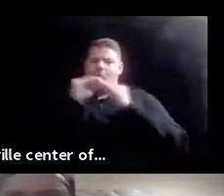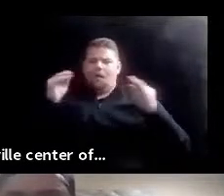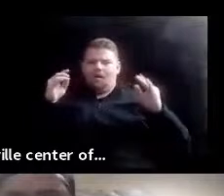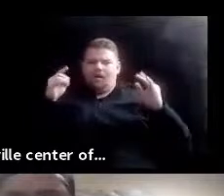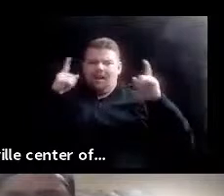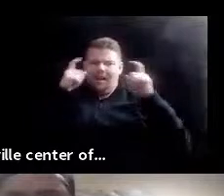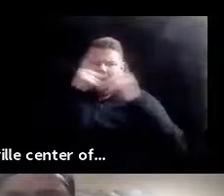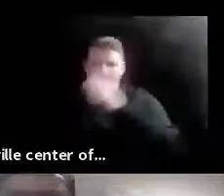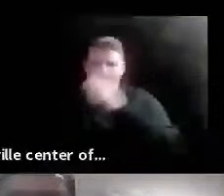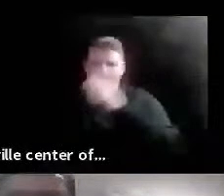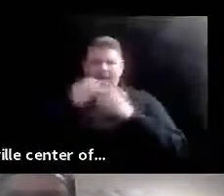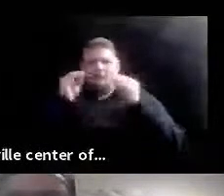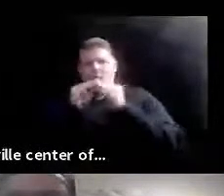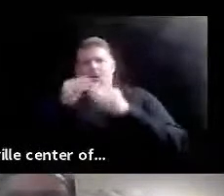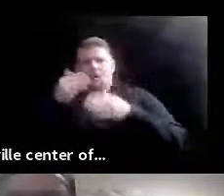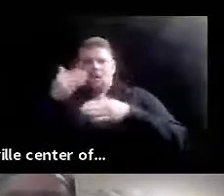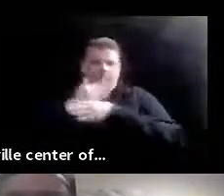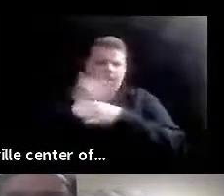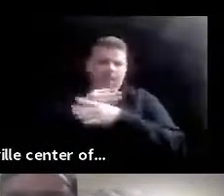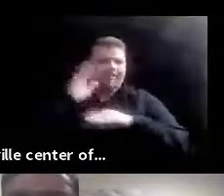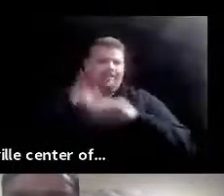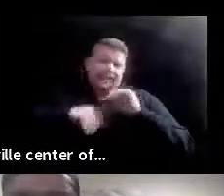irksome than it needs to be.